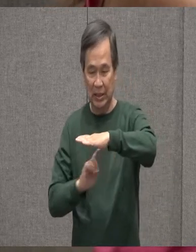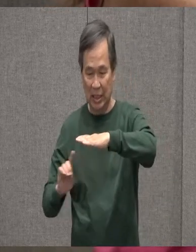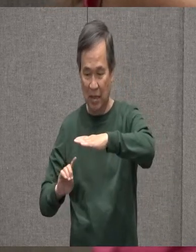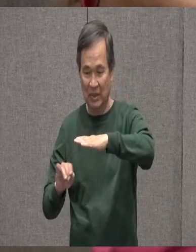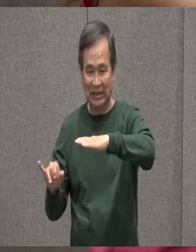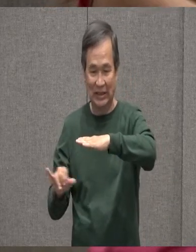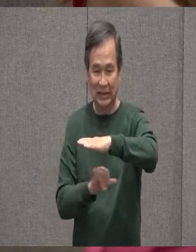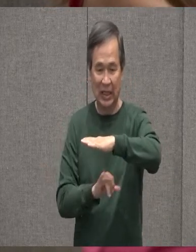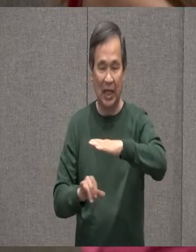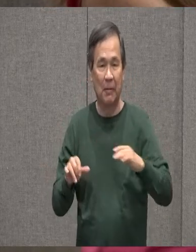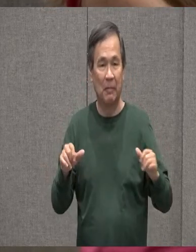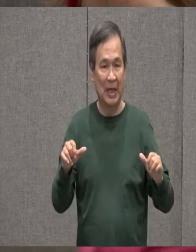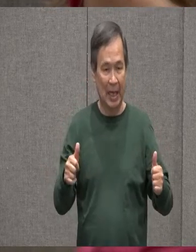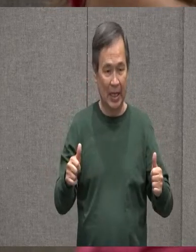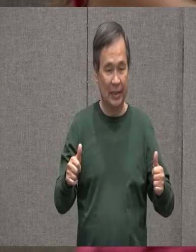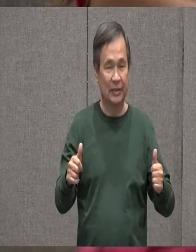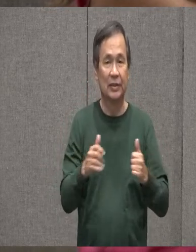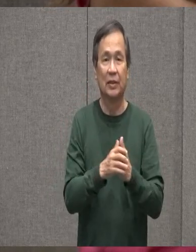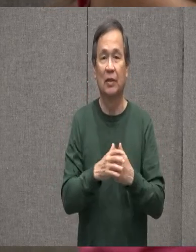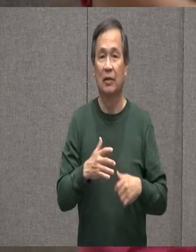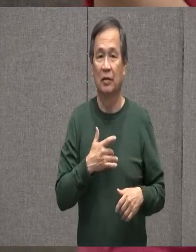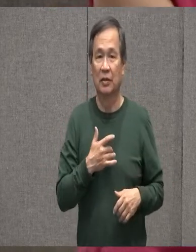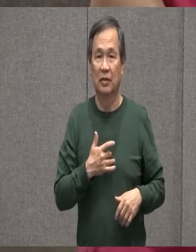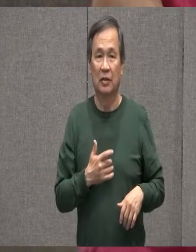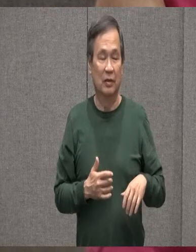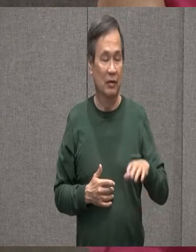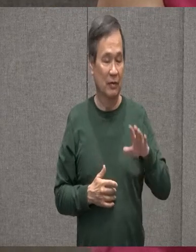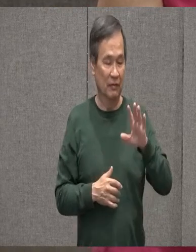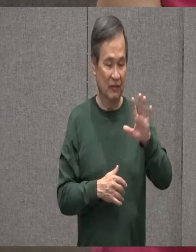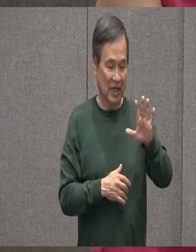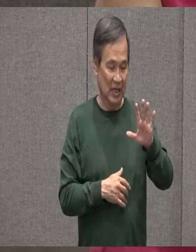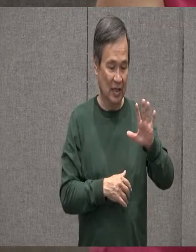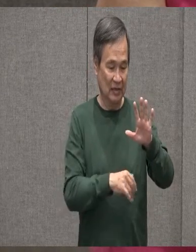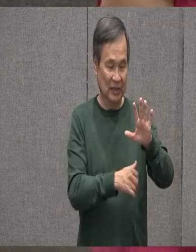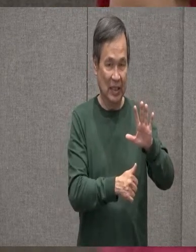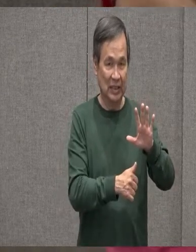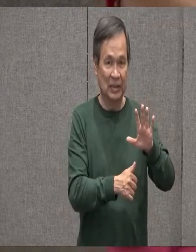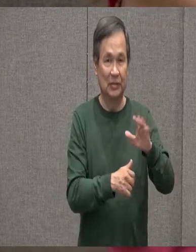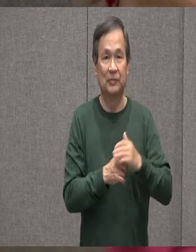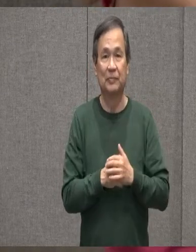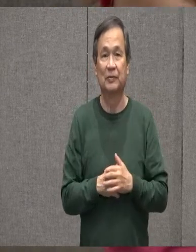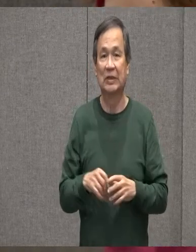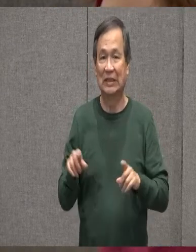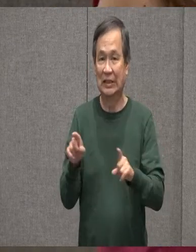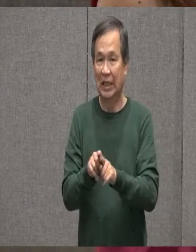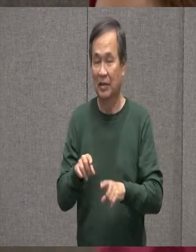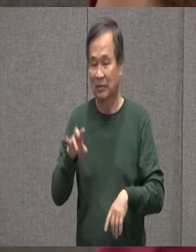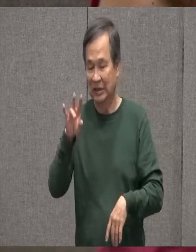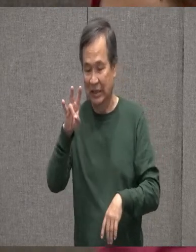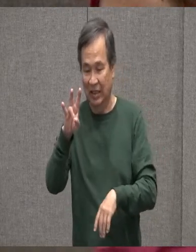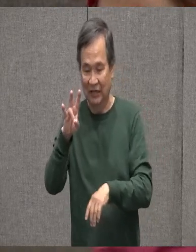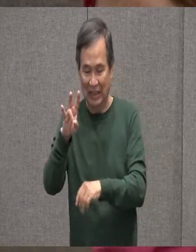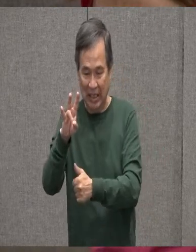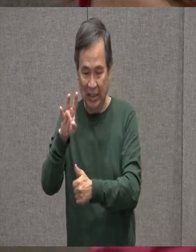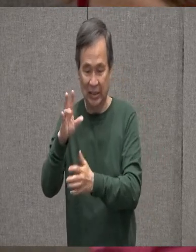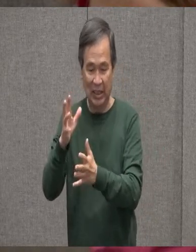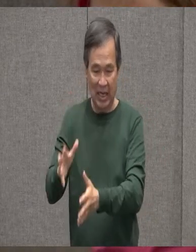sleeps 3/5 of the day. Wow, that's a lot. And Susie sleeps 7/10 of the